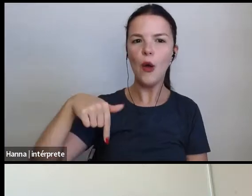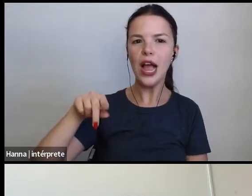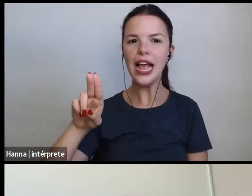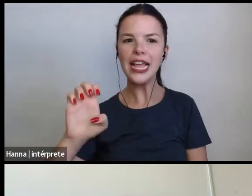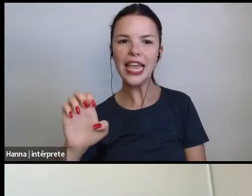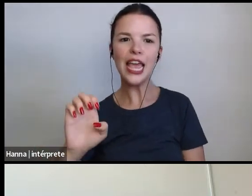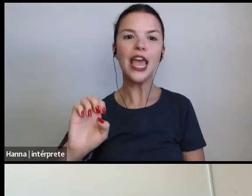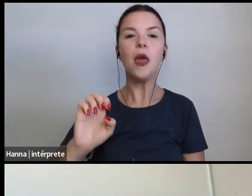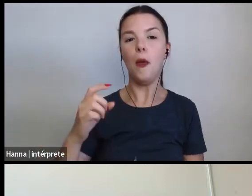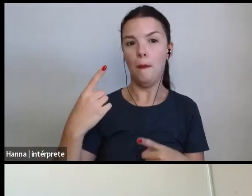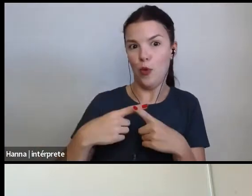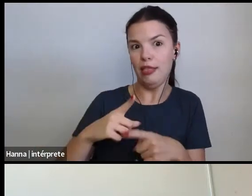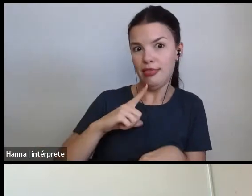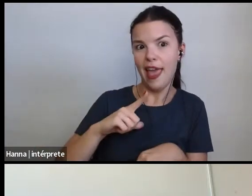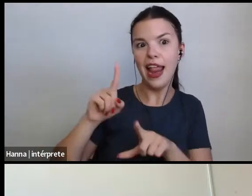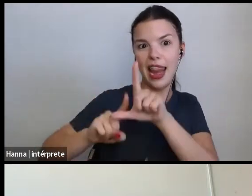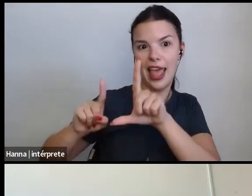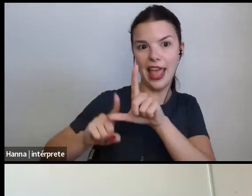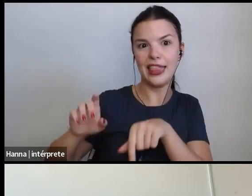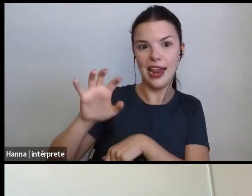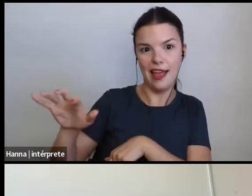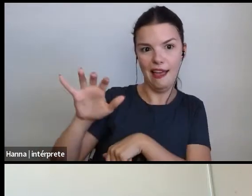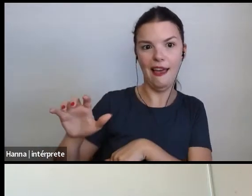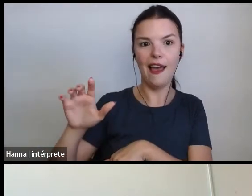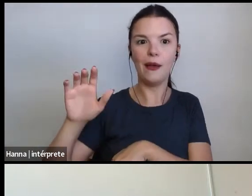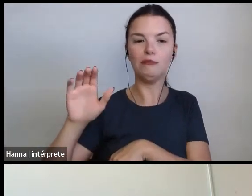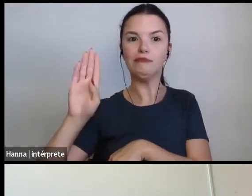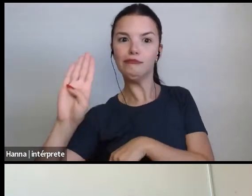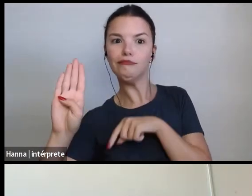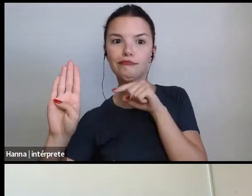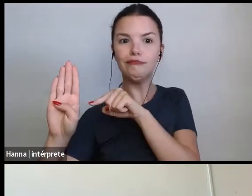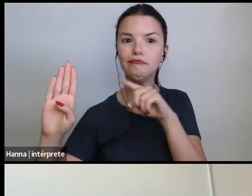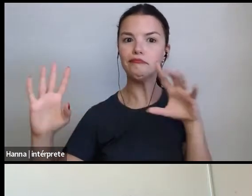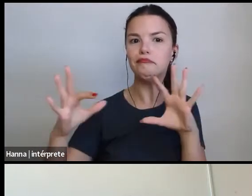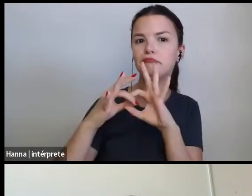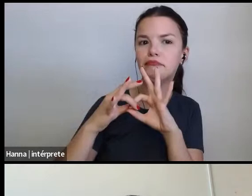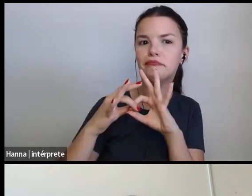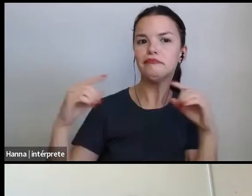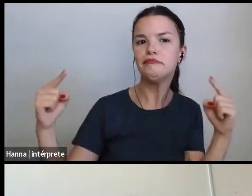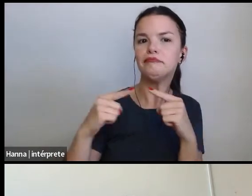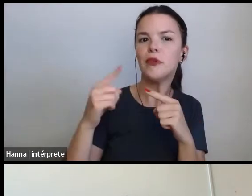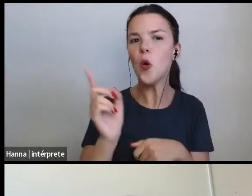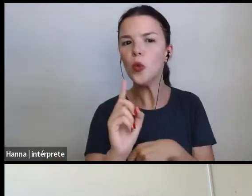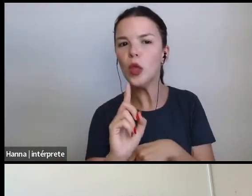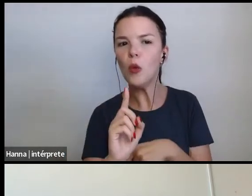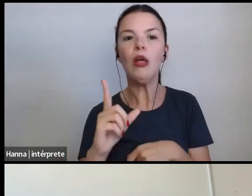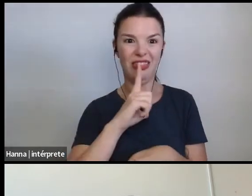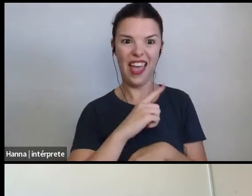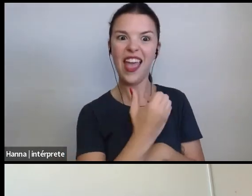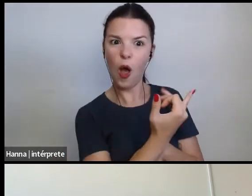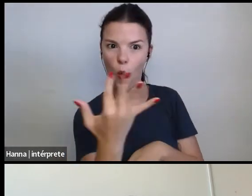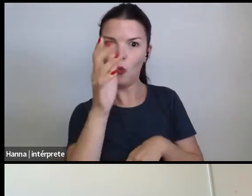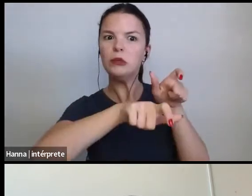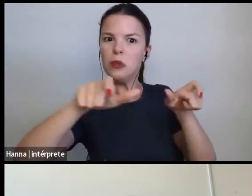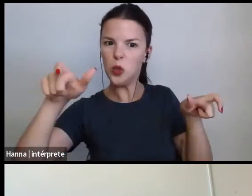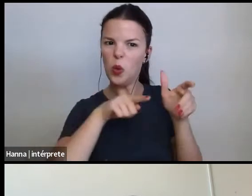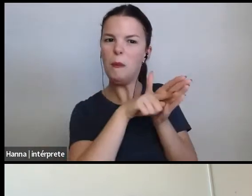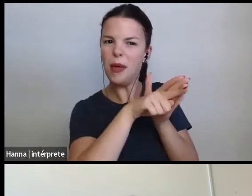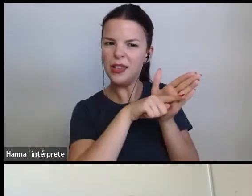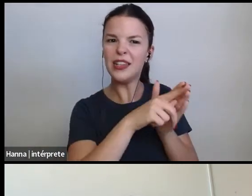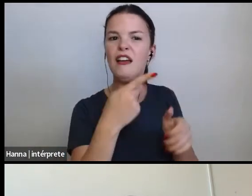manual letters according to your proposal, because some people claim it to be